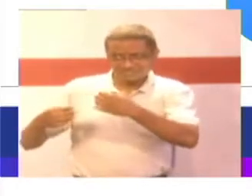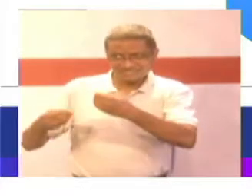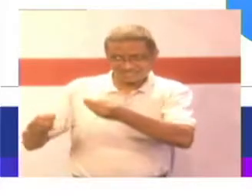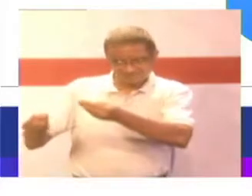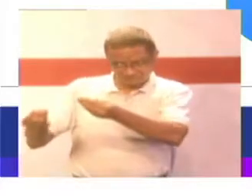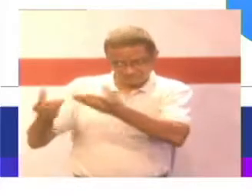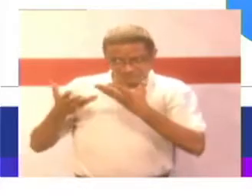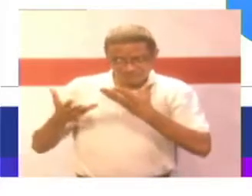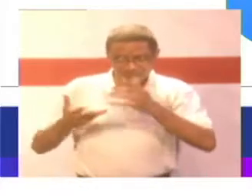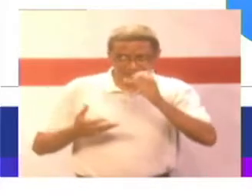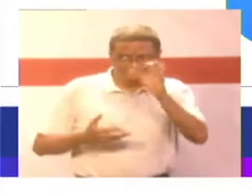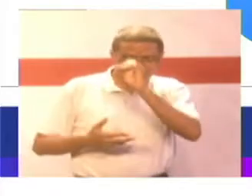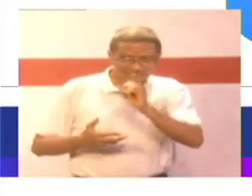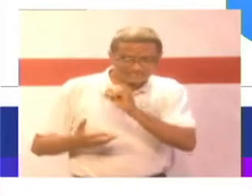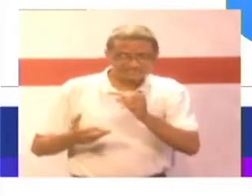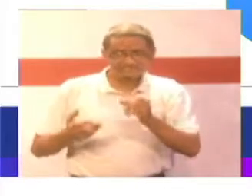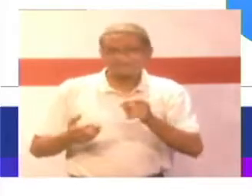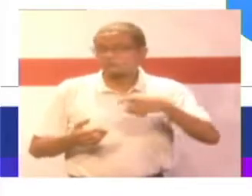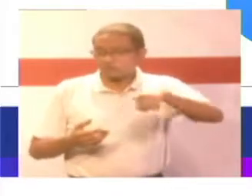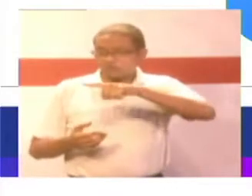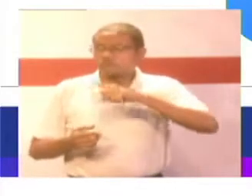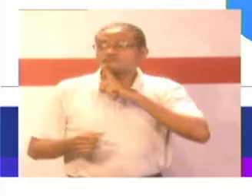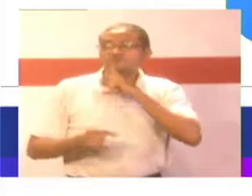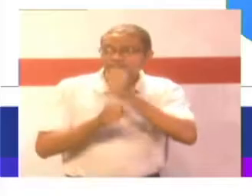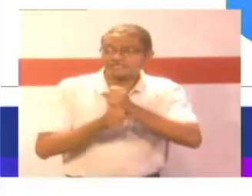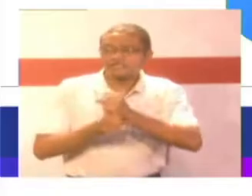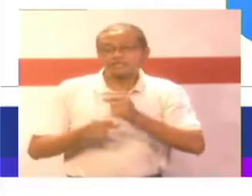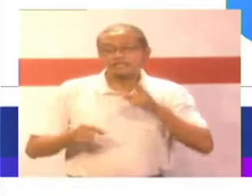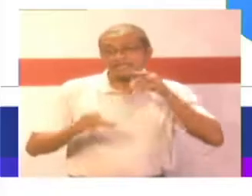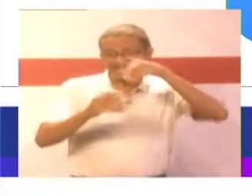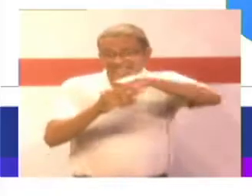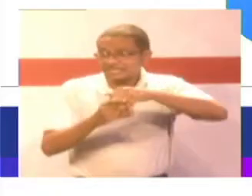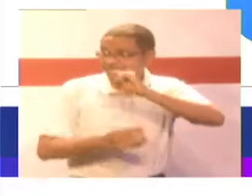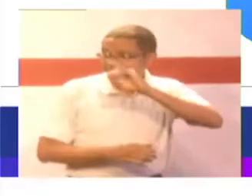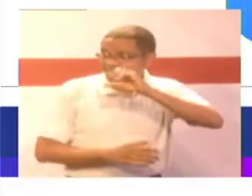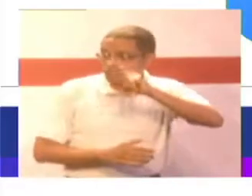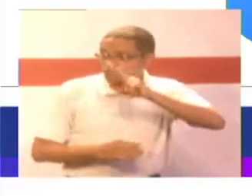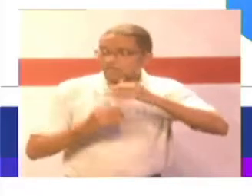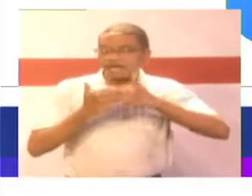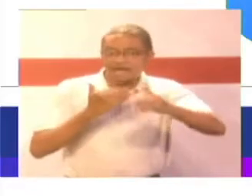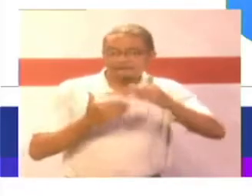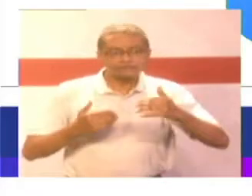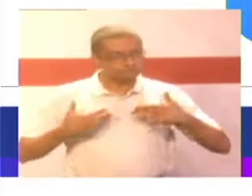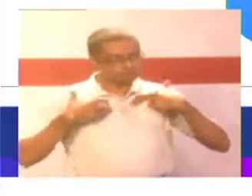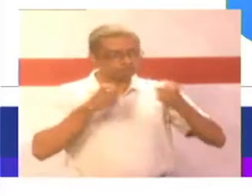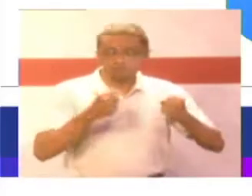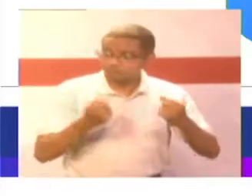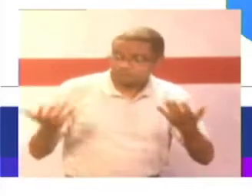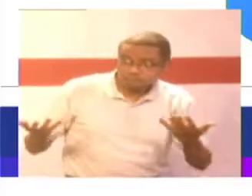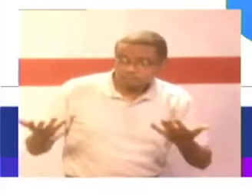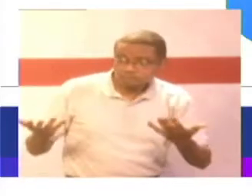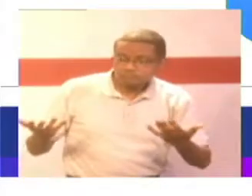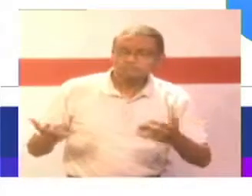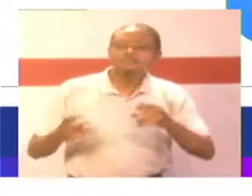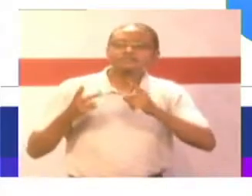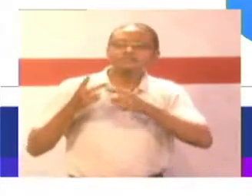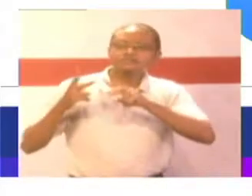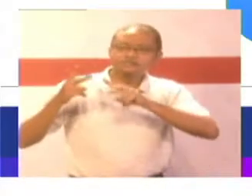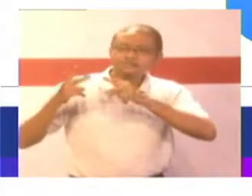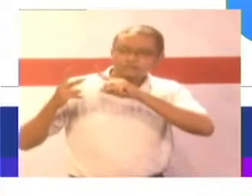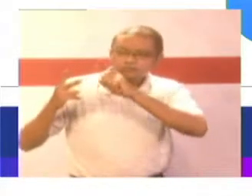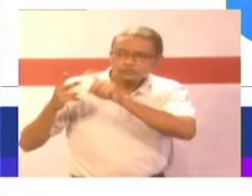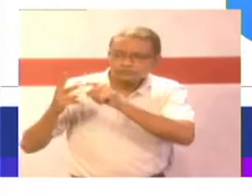on a month-by-month basis over the last 3 months? And my second question goes to Dr. Hines. Is there a